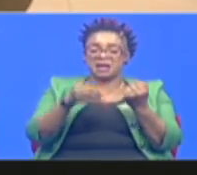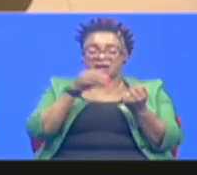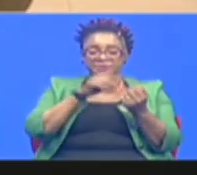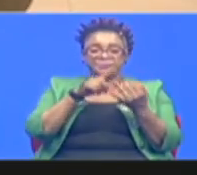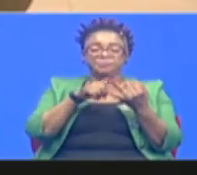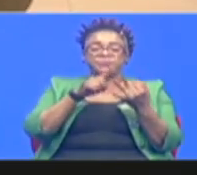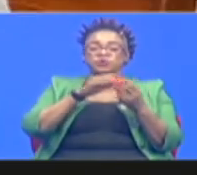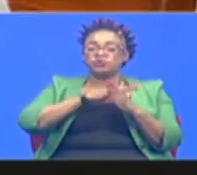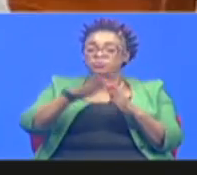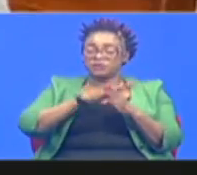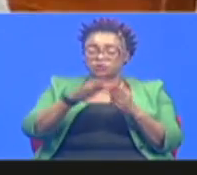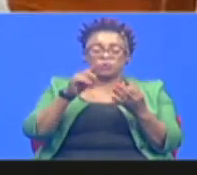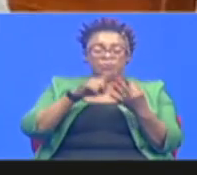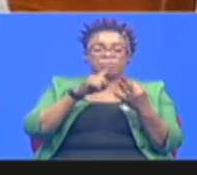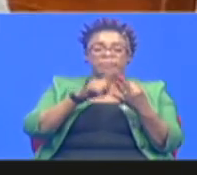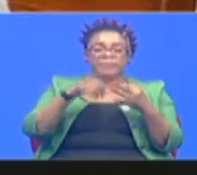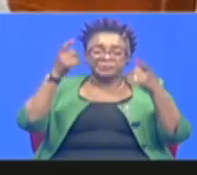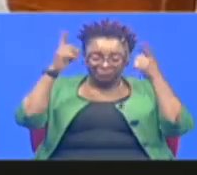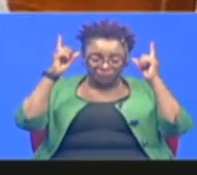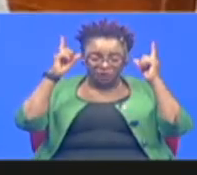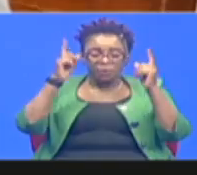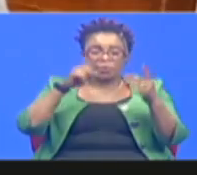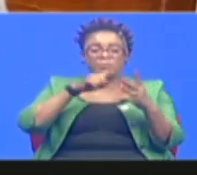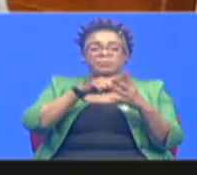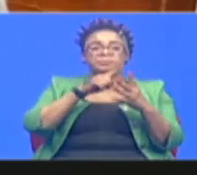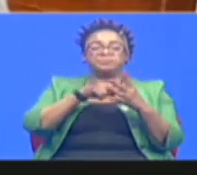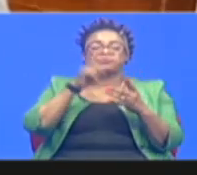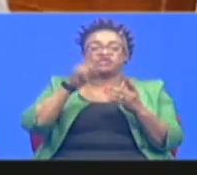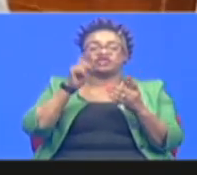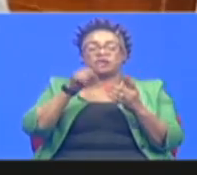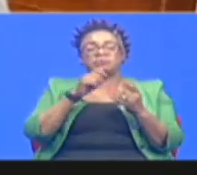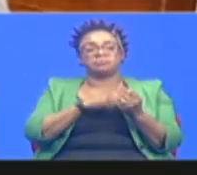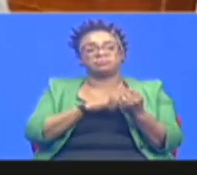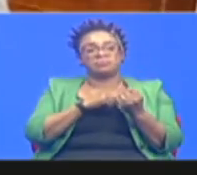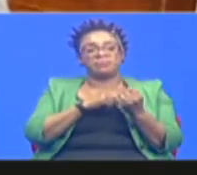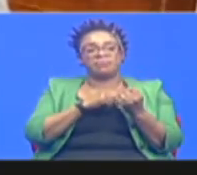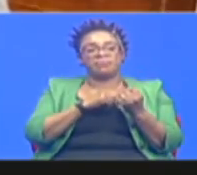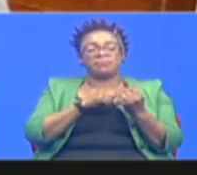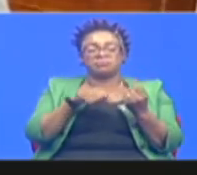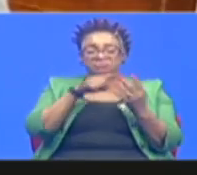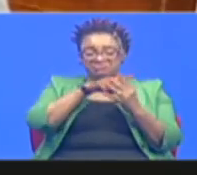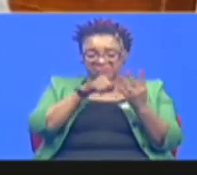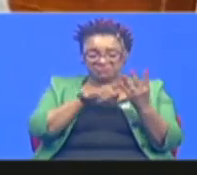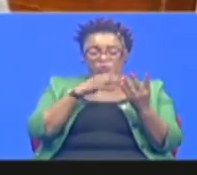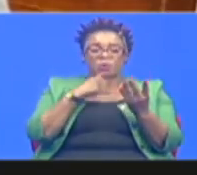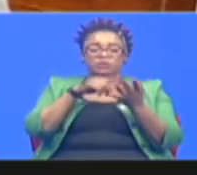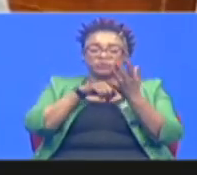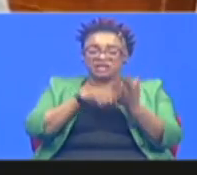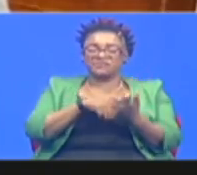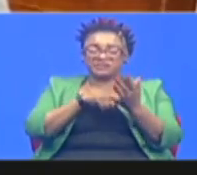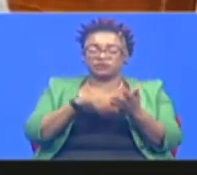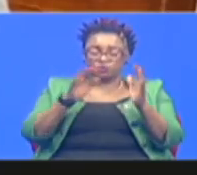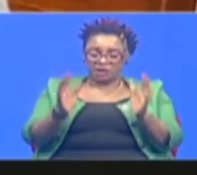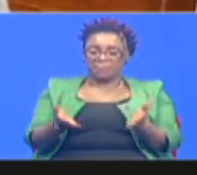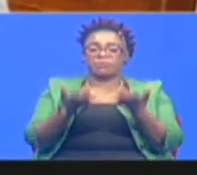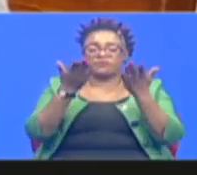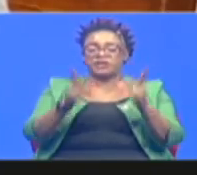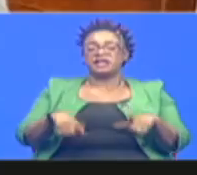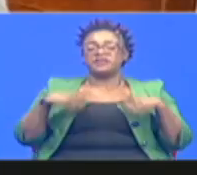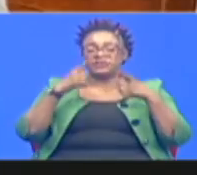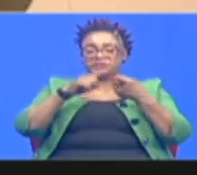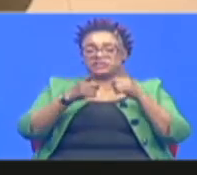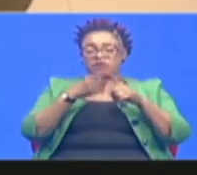we have dairy, and the other one is chicken. All right. So those are the four areas that we want to emphasize to improve the living standards of our people.